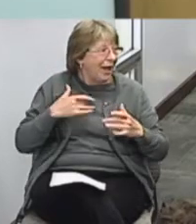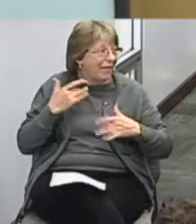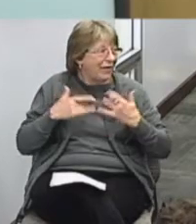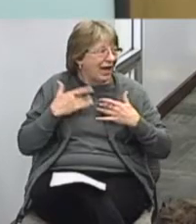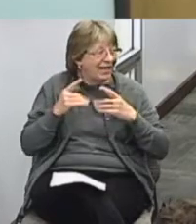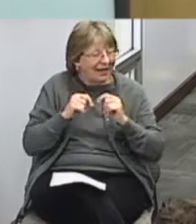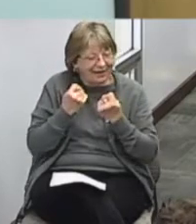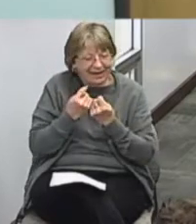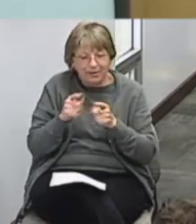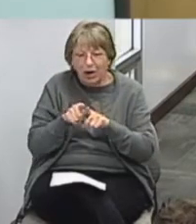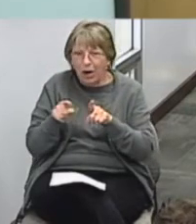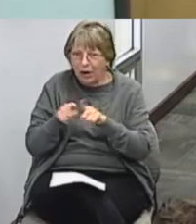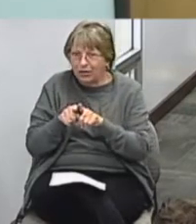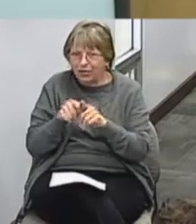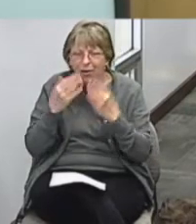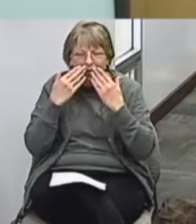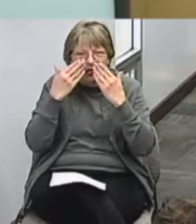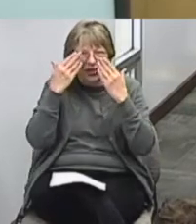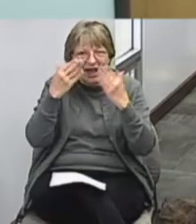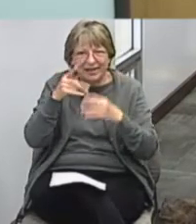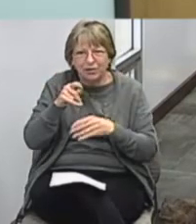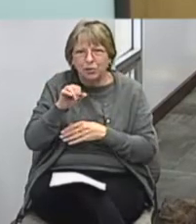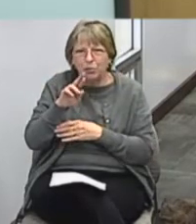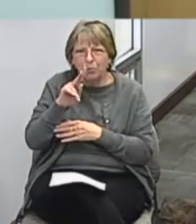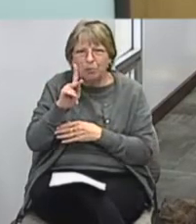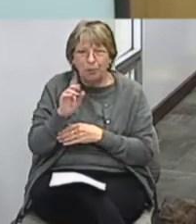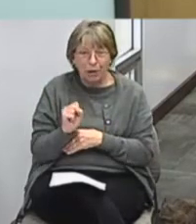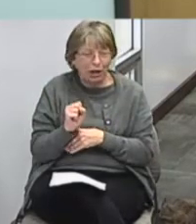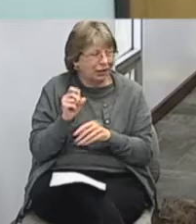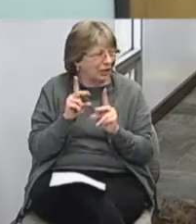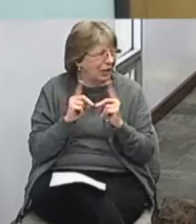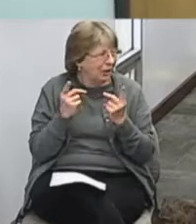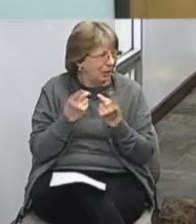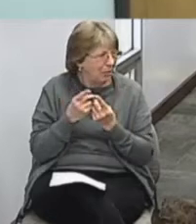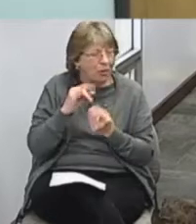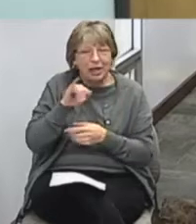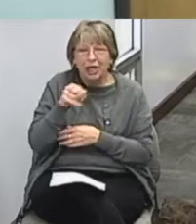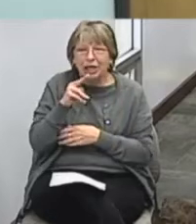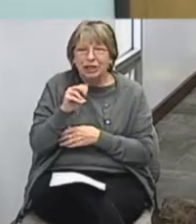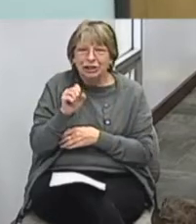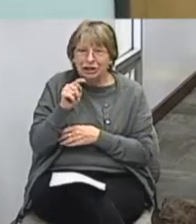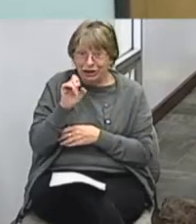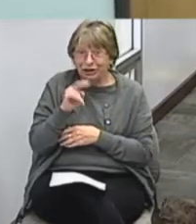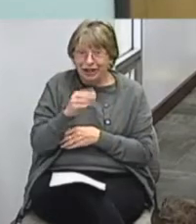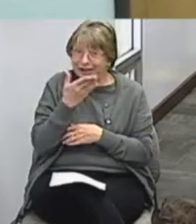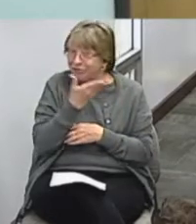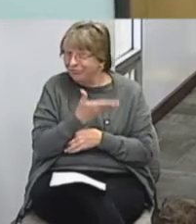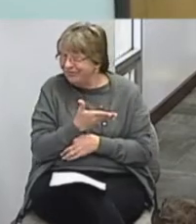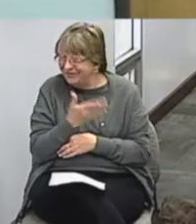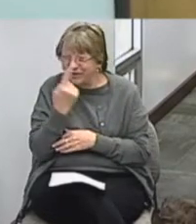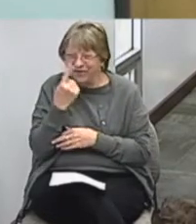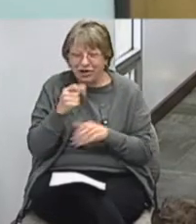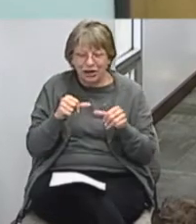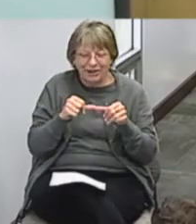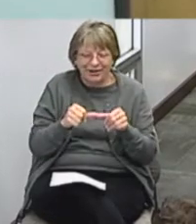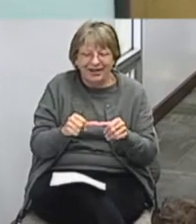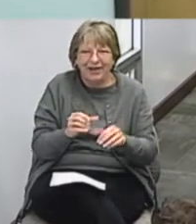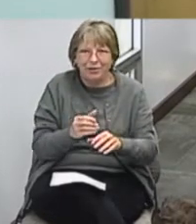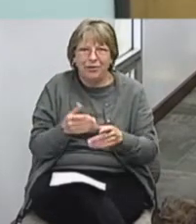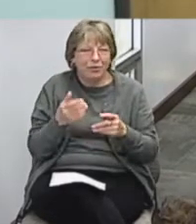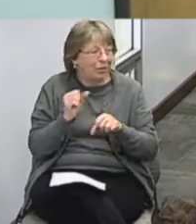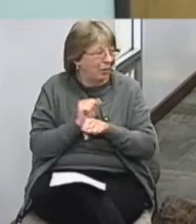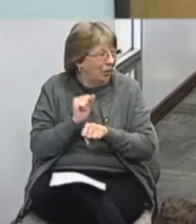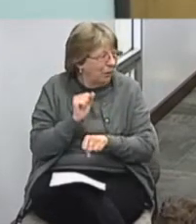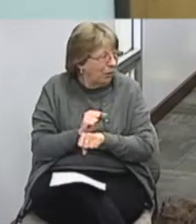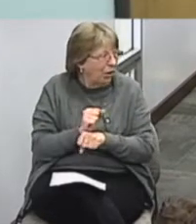thanks to the Parks Department, specifically Justin Combs and Sean Thomas, for their continued efforts to provide Hutchinson residents